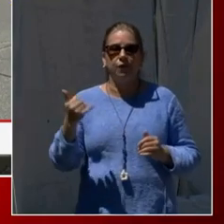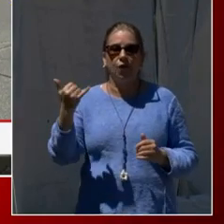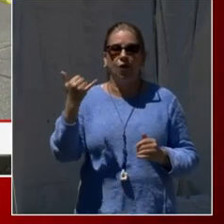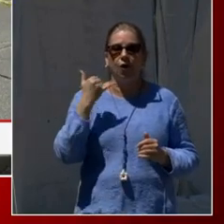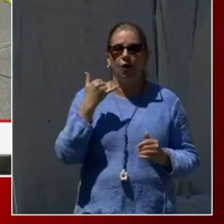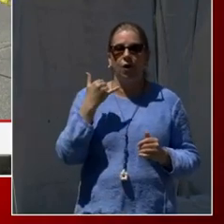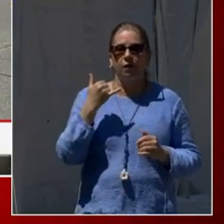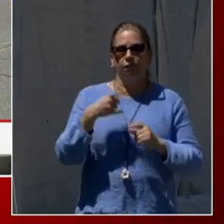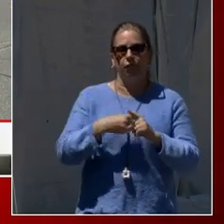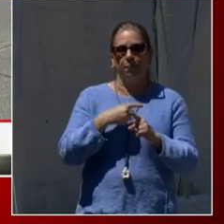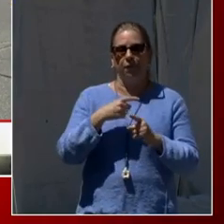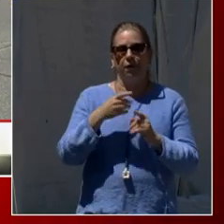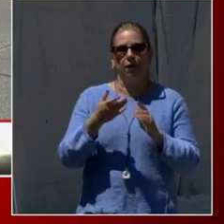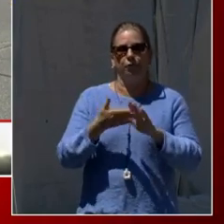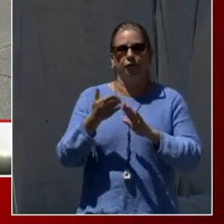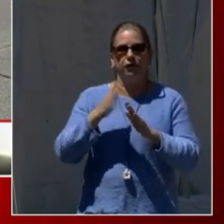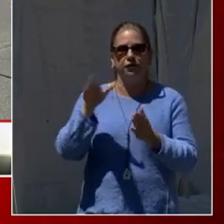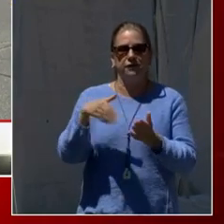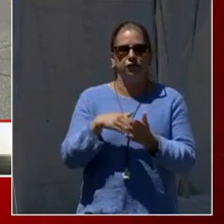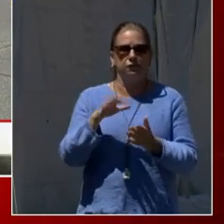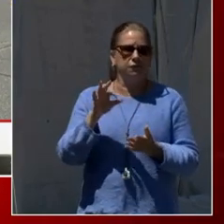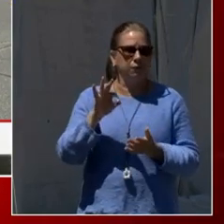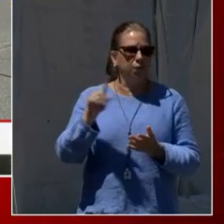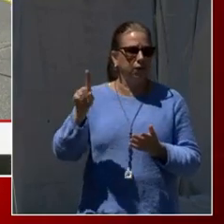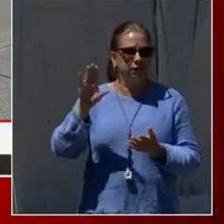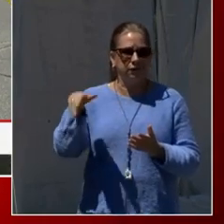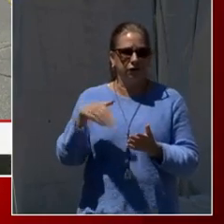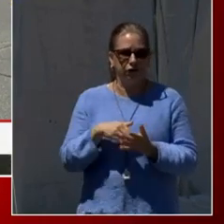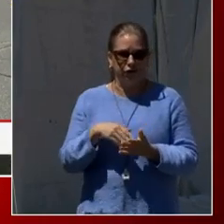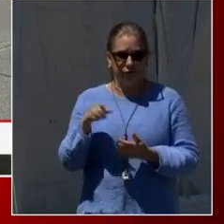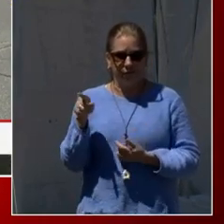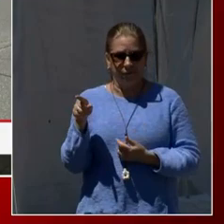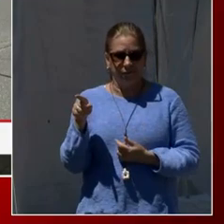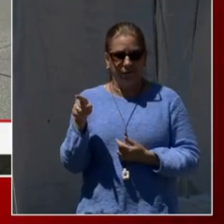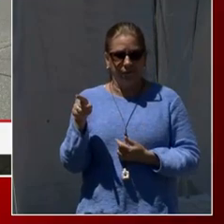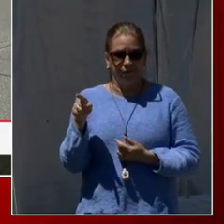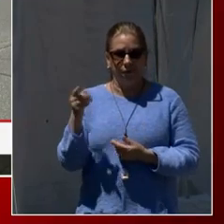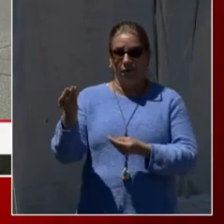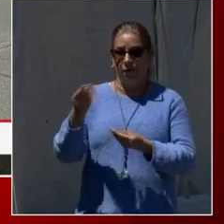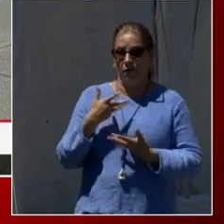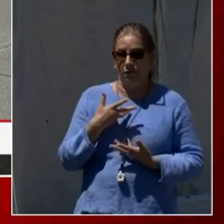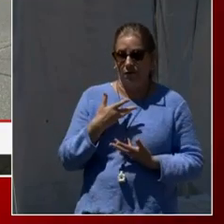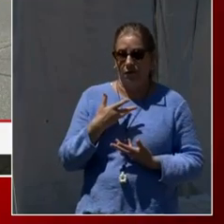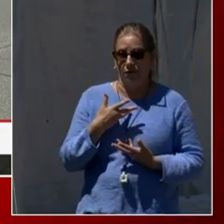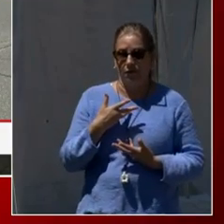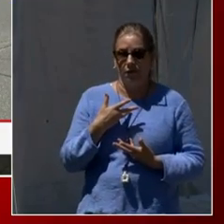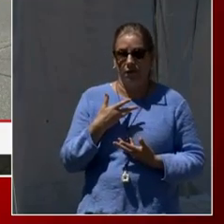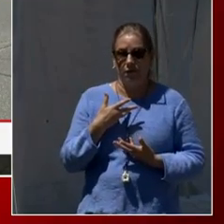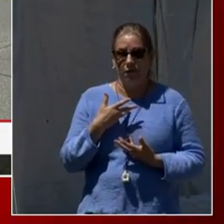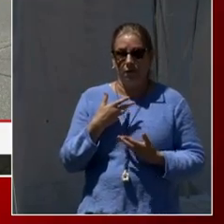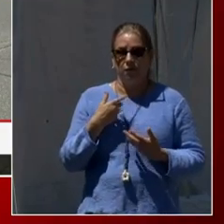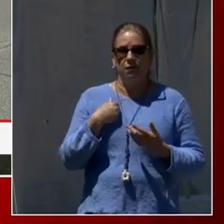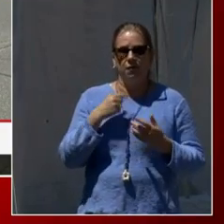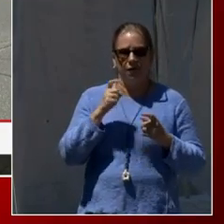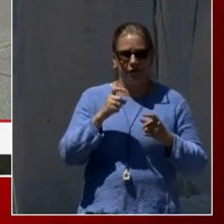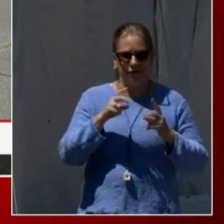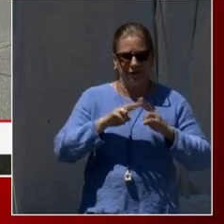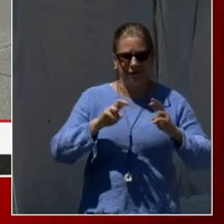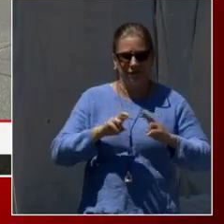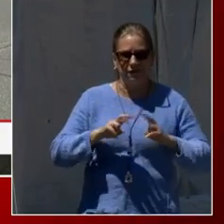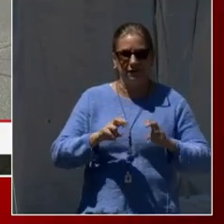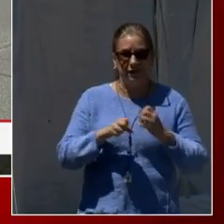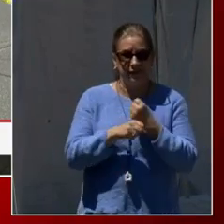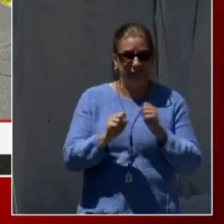it, we determined whether the area was safe to enter or not safe to enter. On the one on St. Paul's, we were right there, but you had